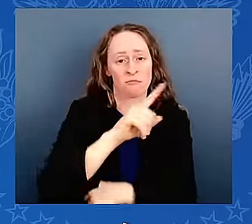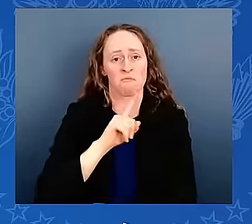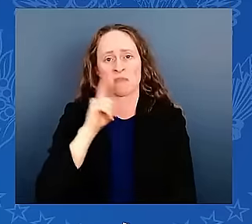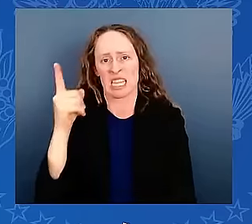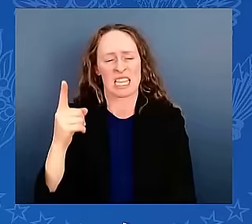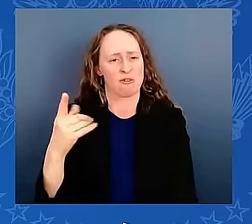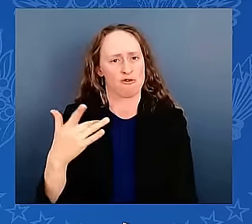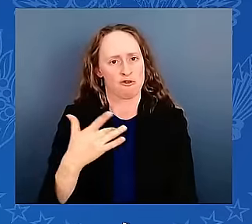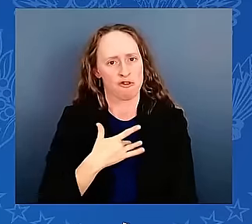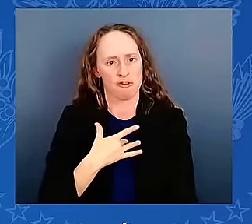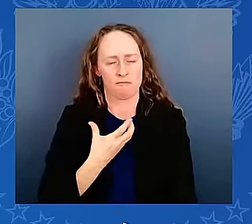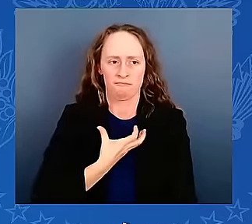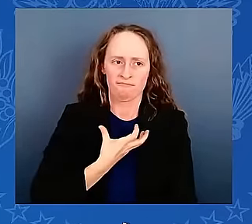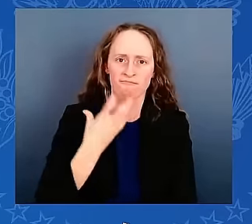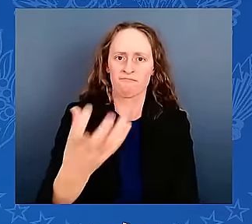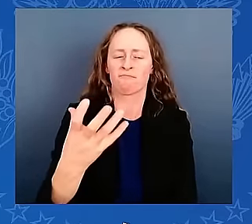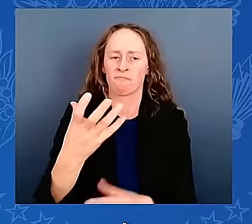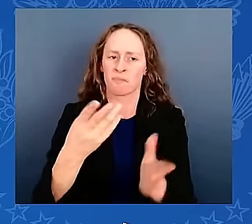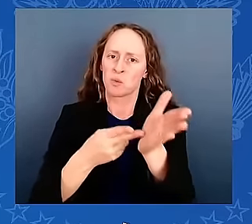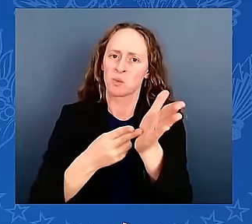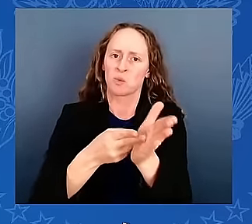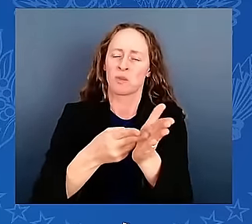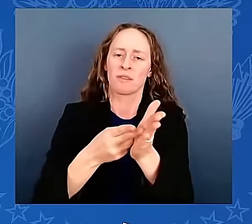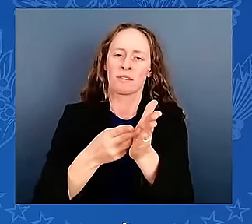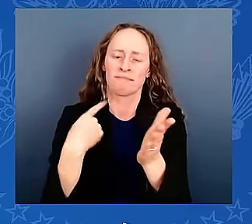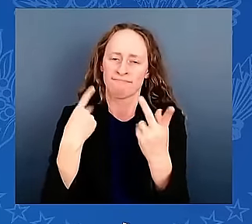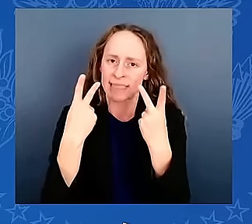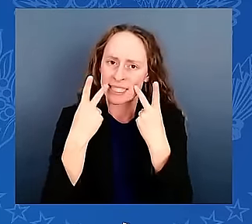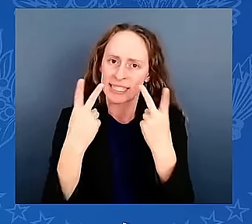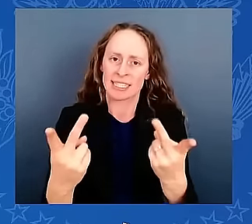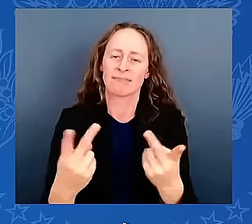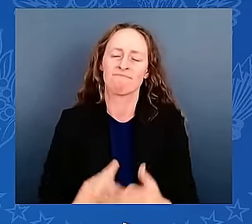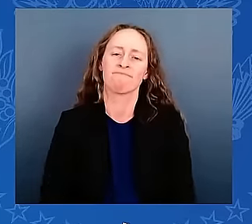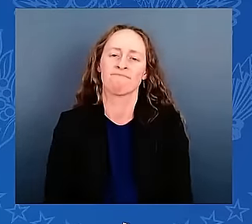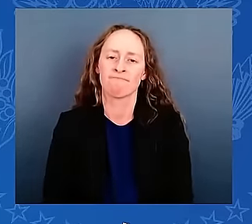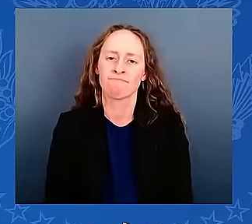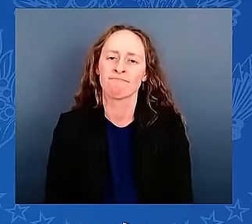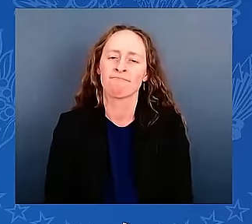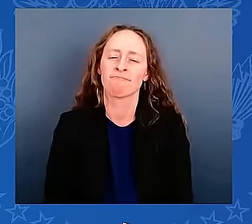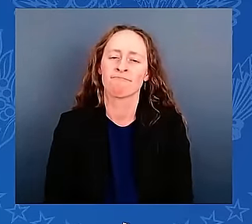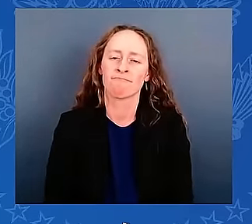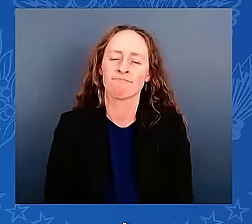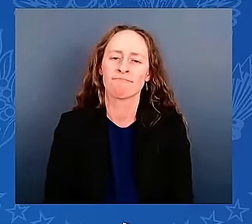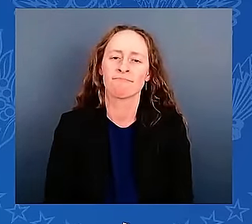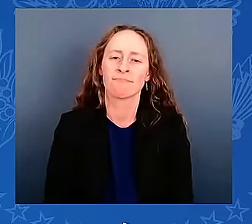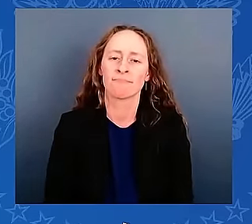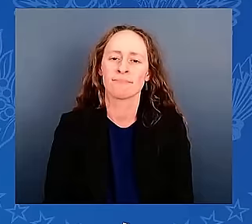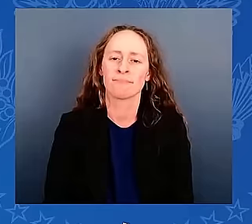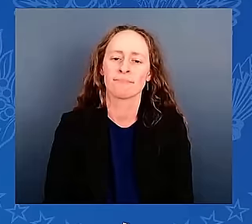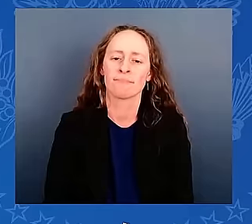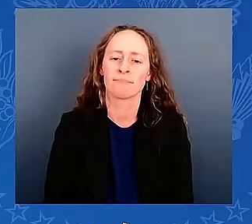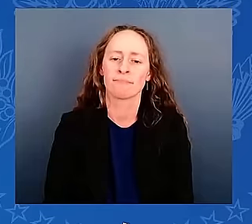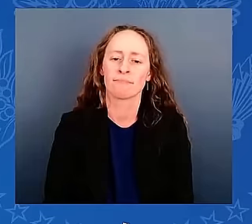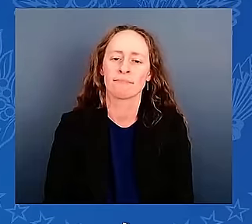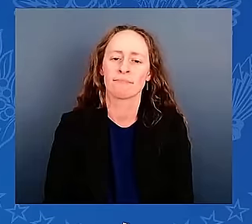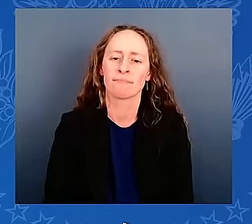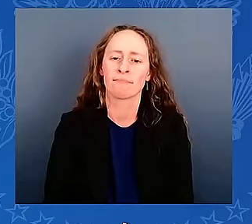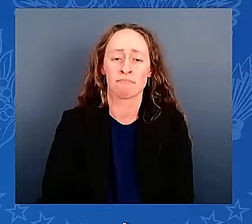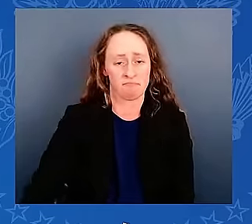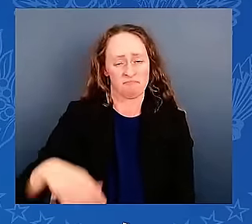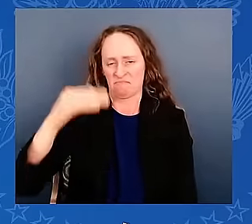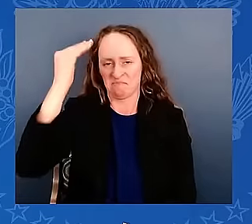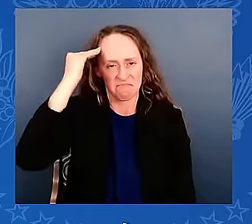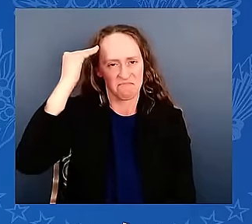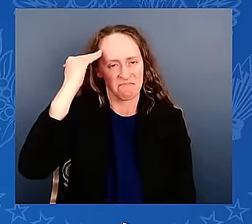And when Americans fail to live up to what we say we believe, you don't give up hope, nor do I. We've always loved